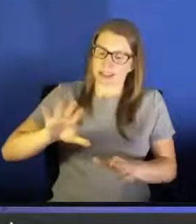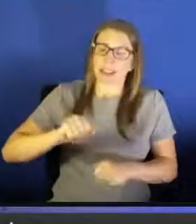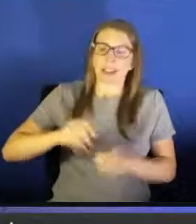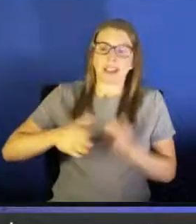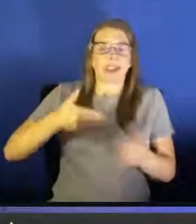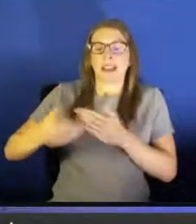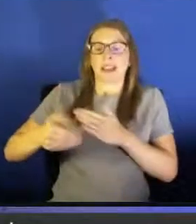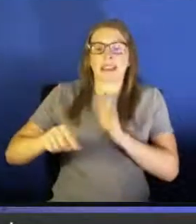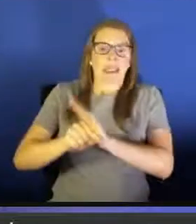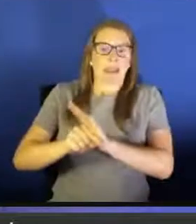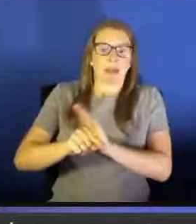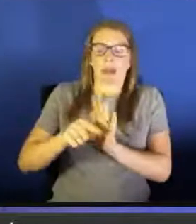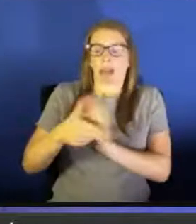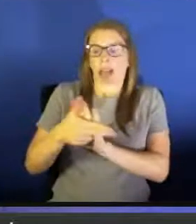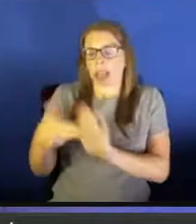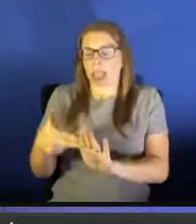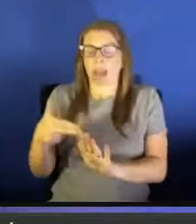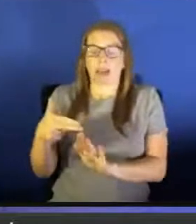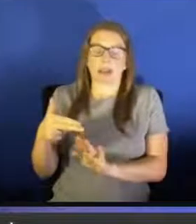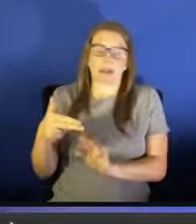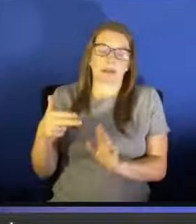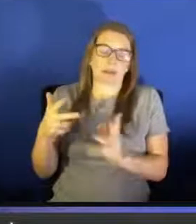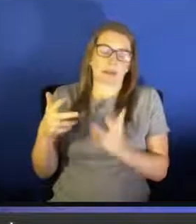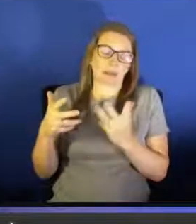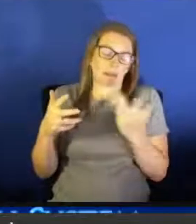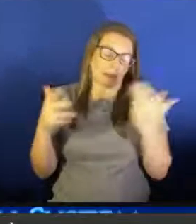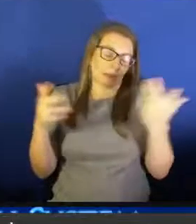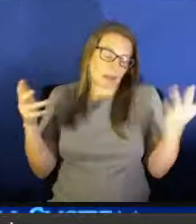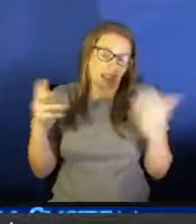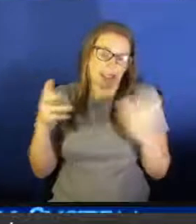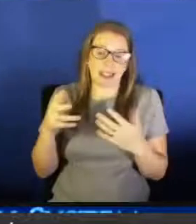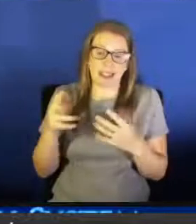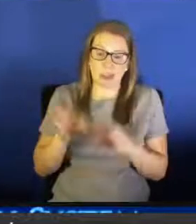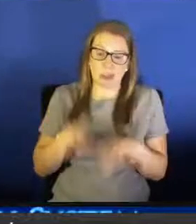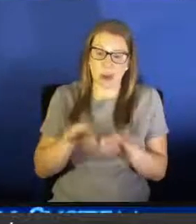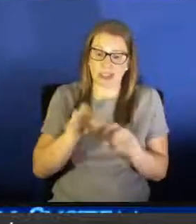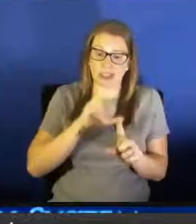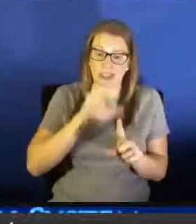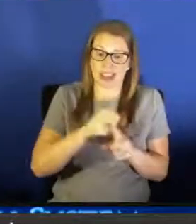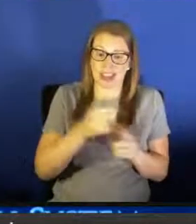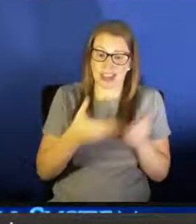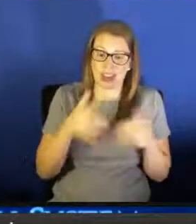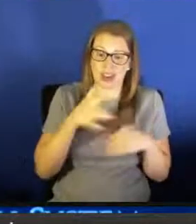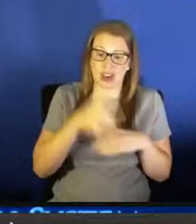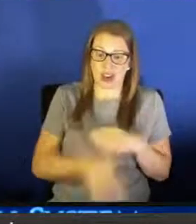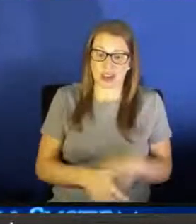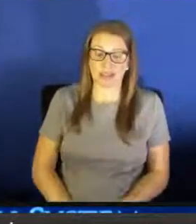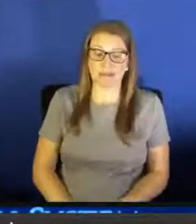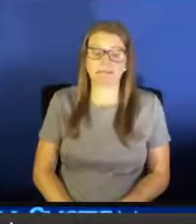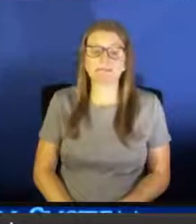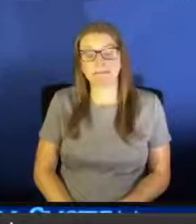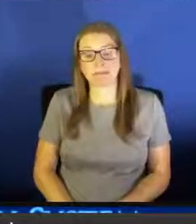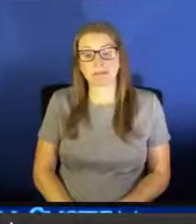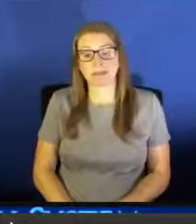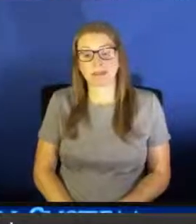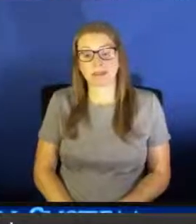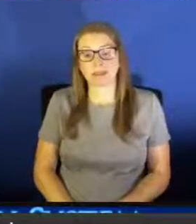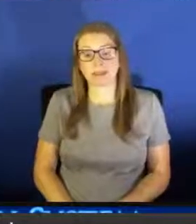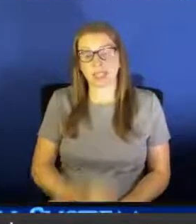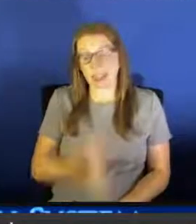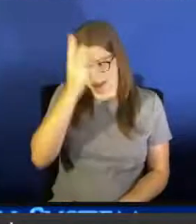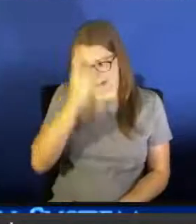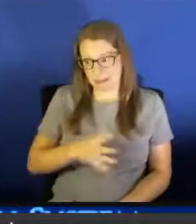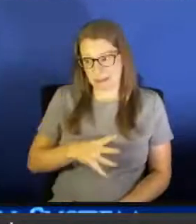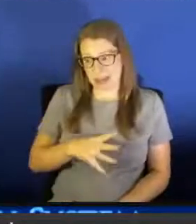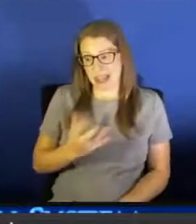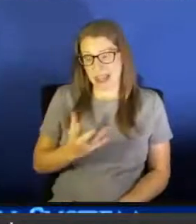it's important to make sure we catch things early? Yeah, I think maybe to some extent men are taking more charge of their care, but